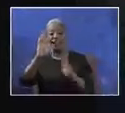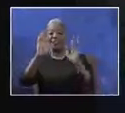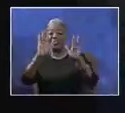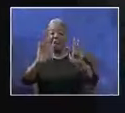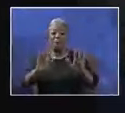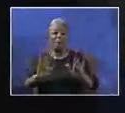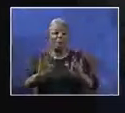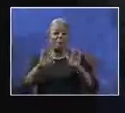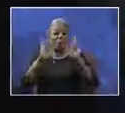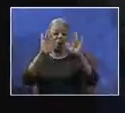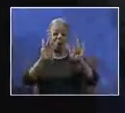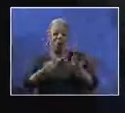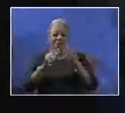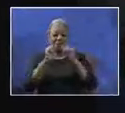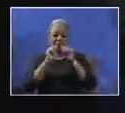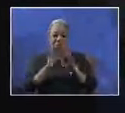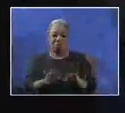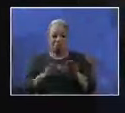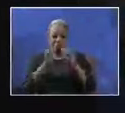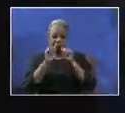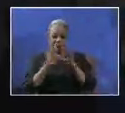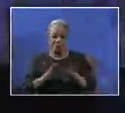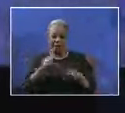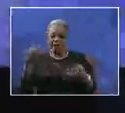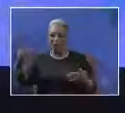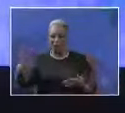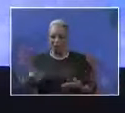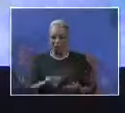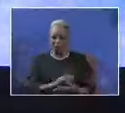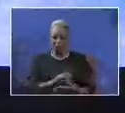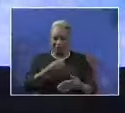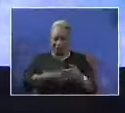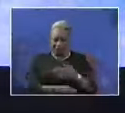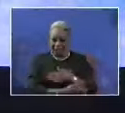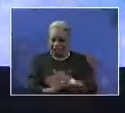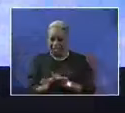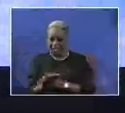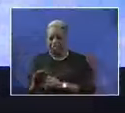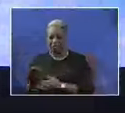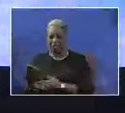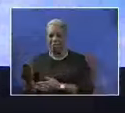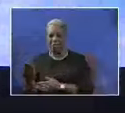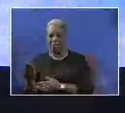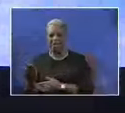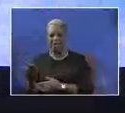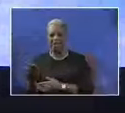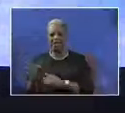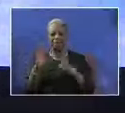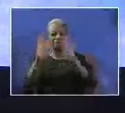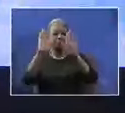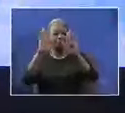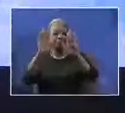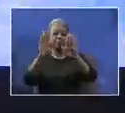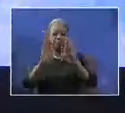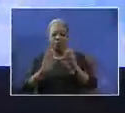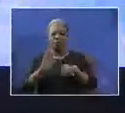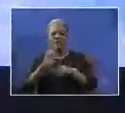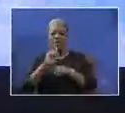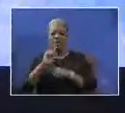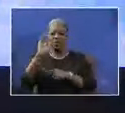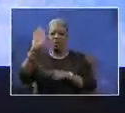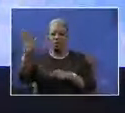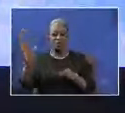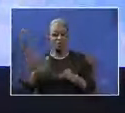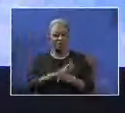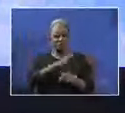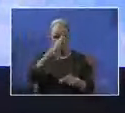every morning. Great is thy faithfulness.